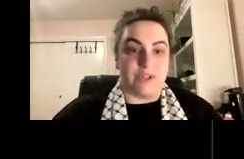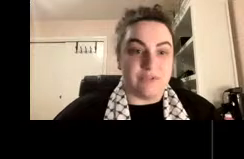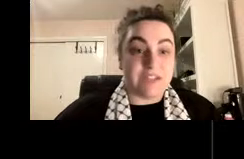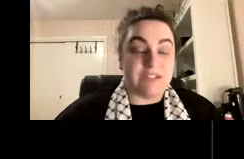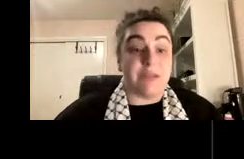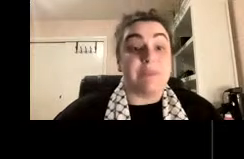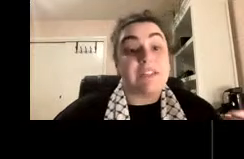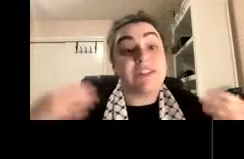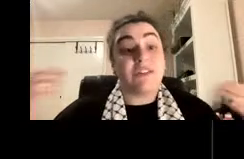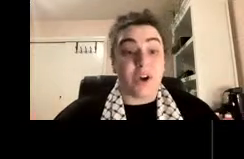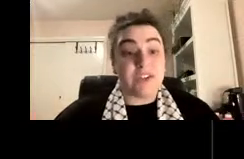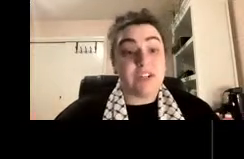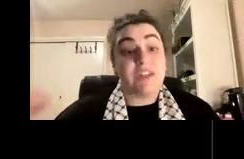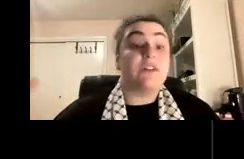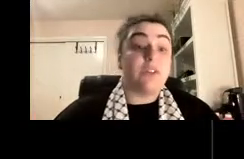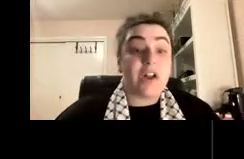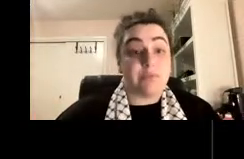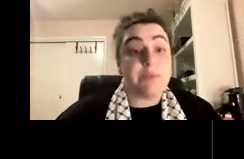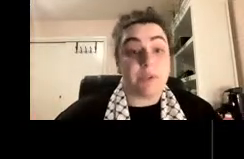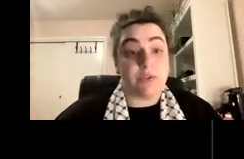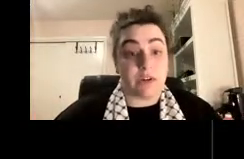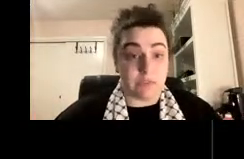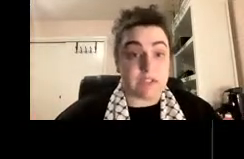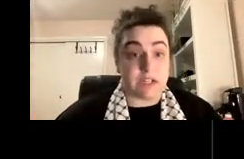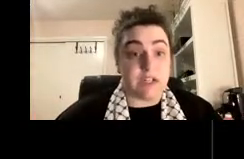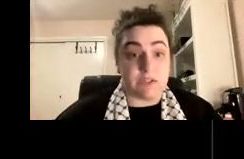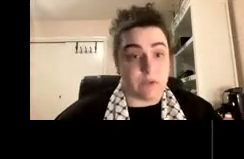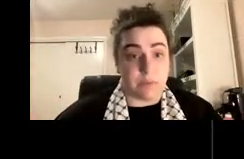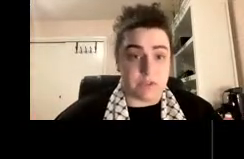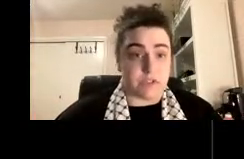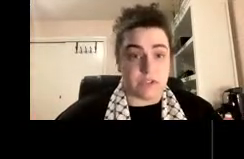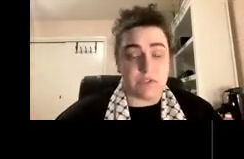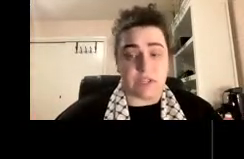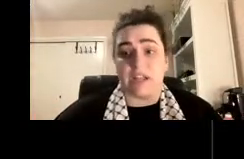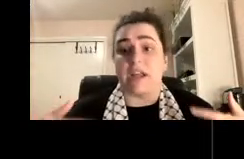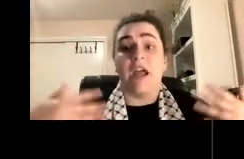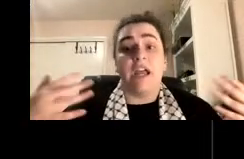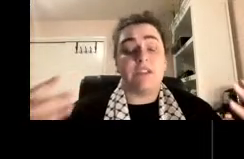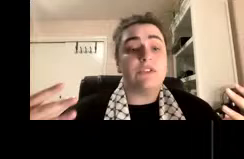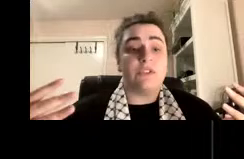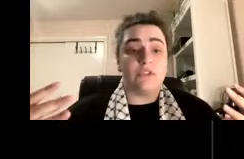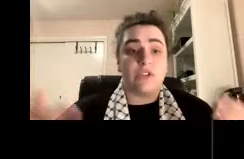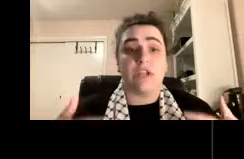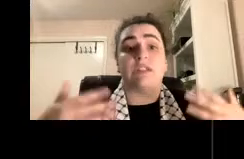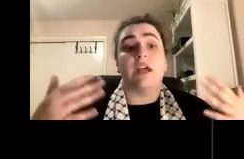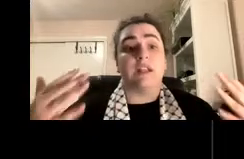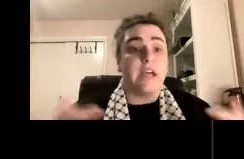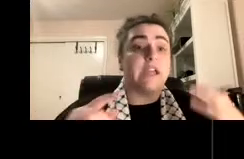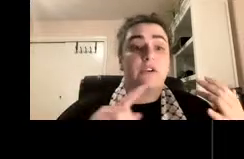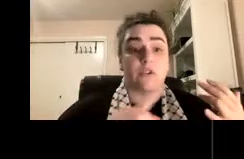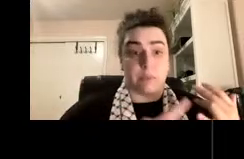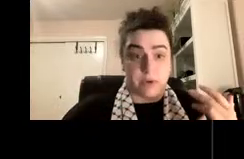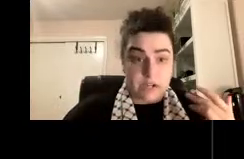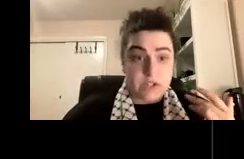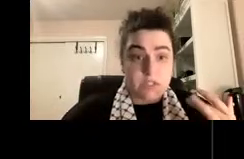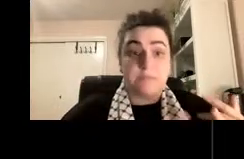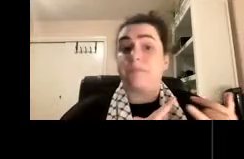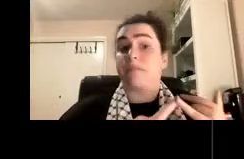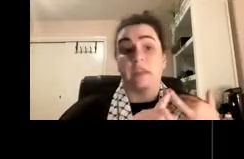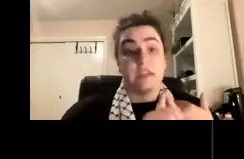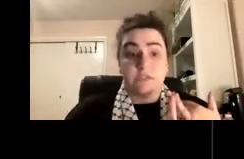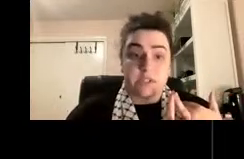therefore you invest in them. That's the logic that a lot of people who are investing in Israel bonds are using, like institutions, like